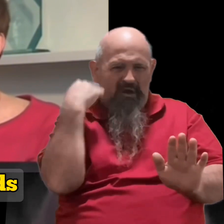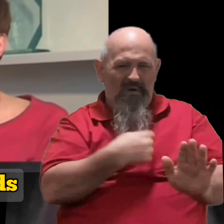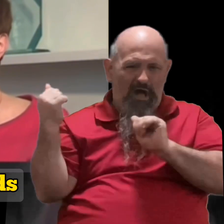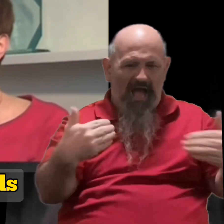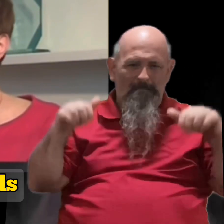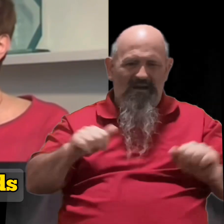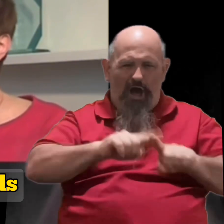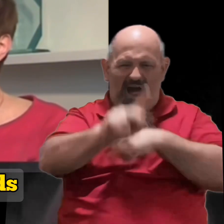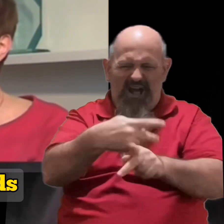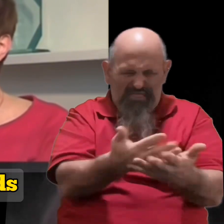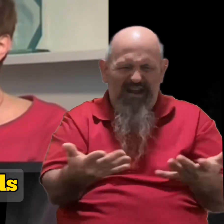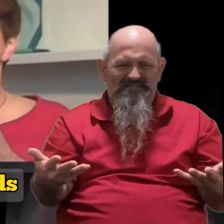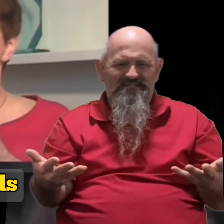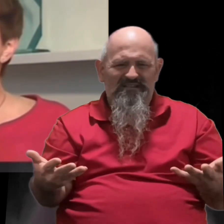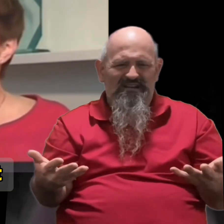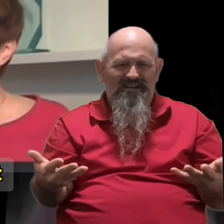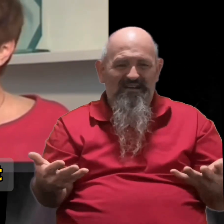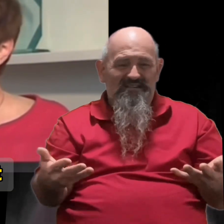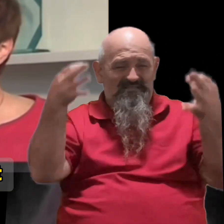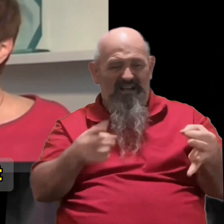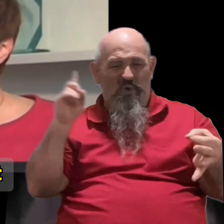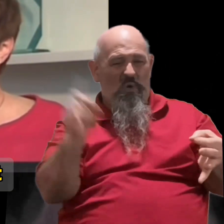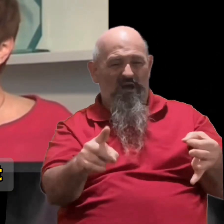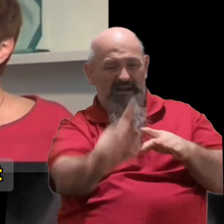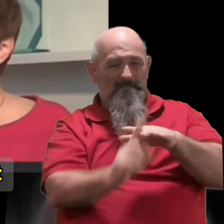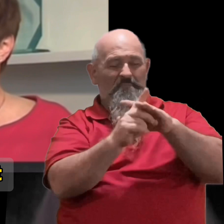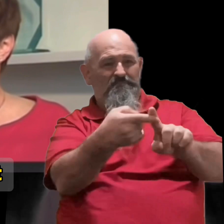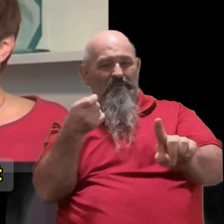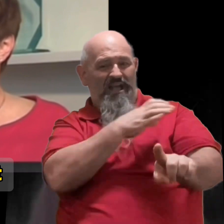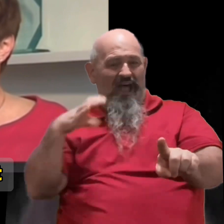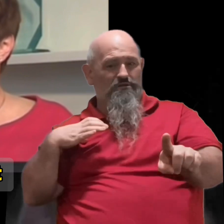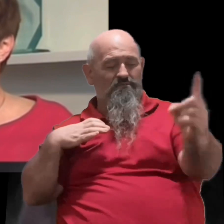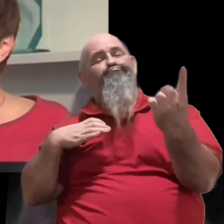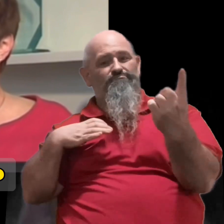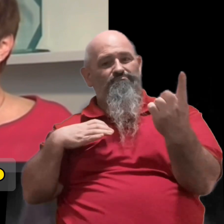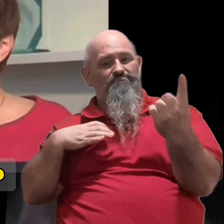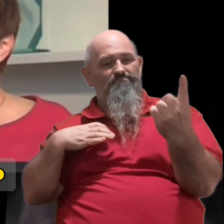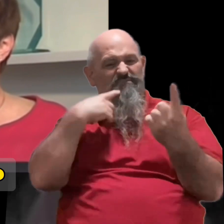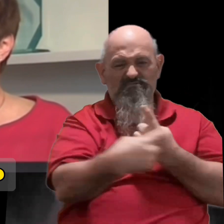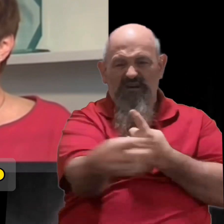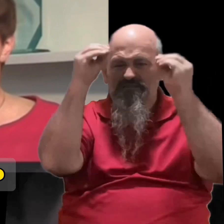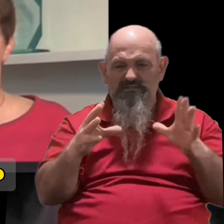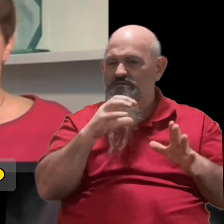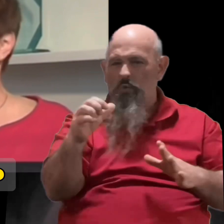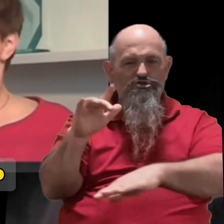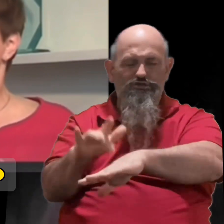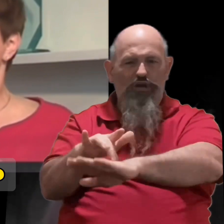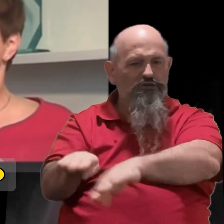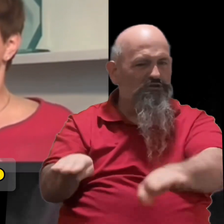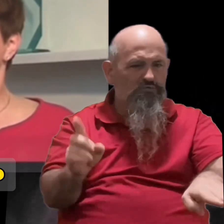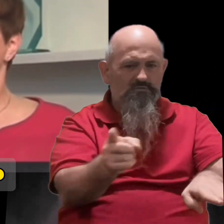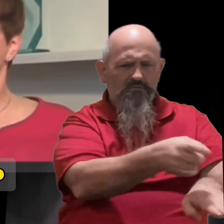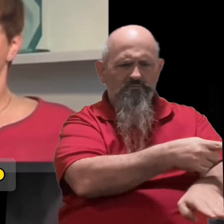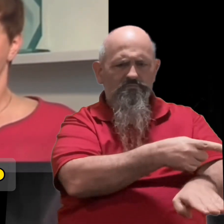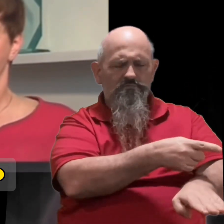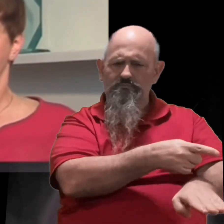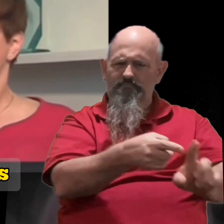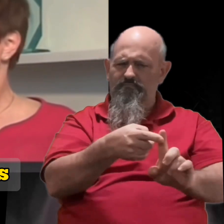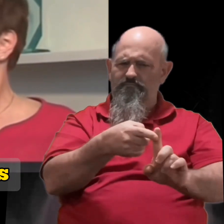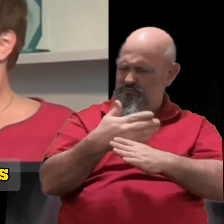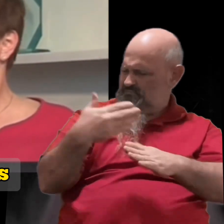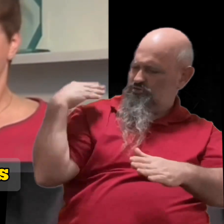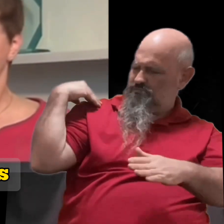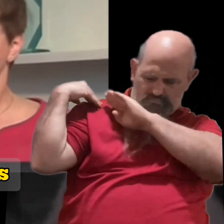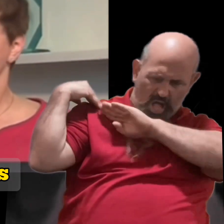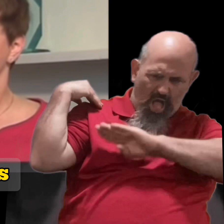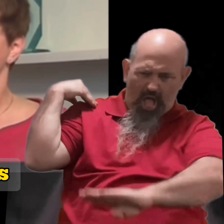have the potential to be all kinds of things. Edicts are coming out from councils telling teachers not to touch children